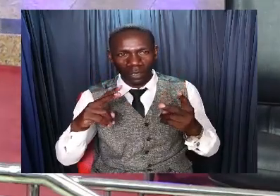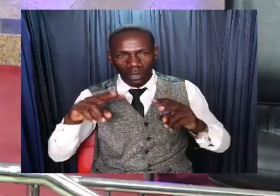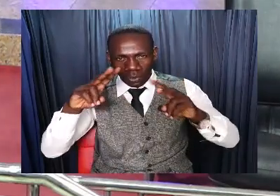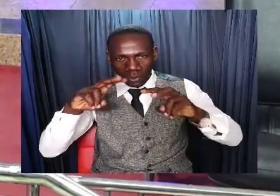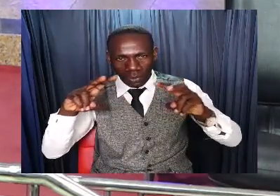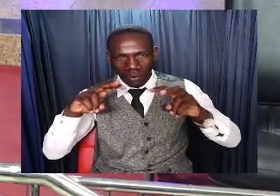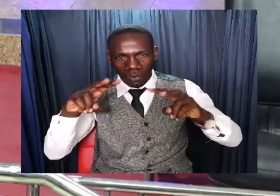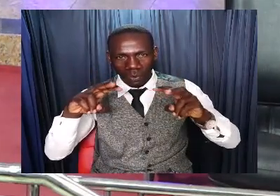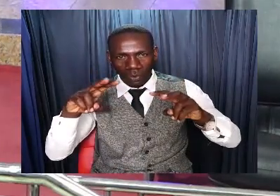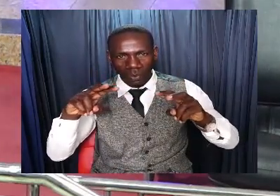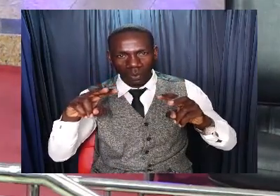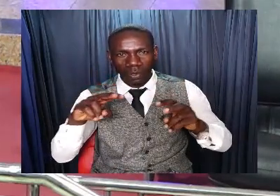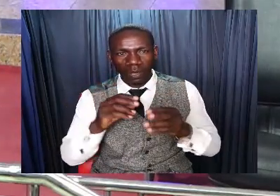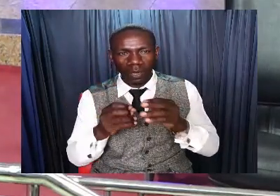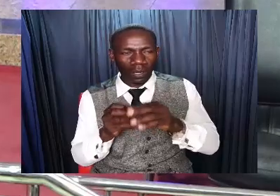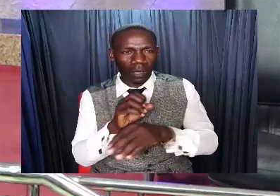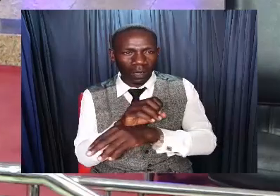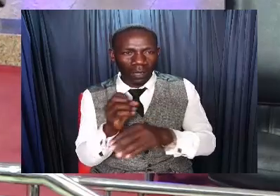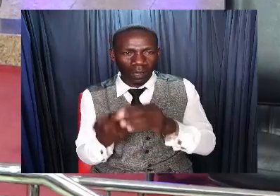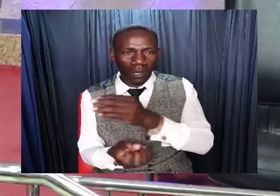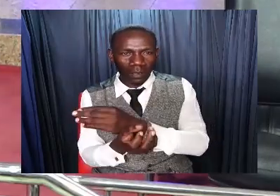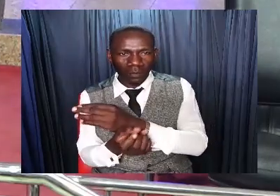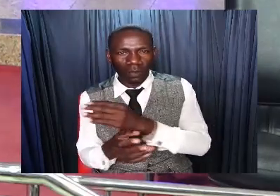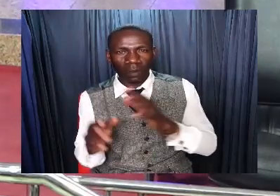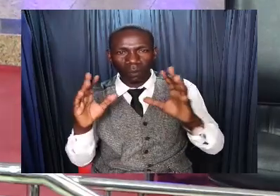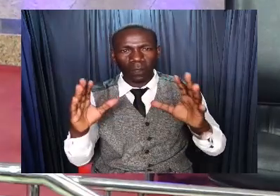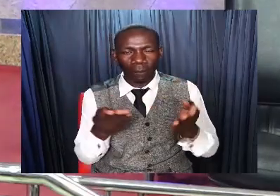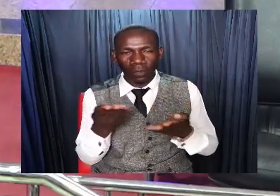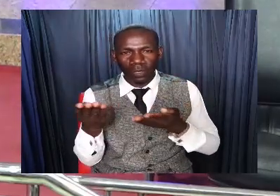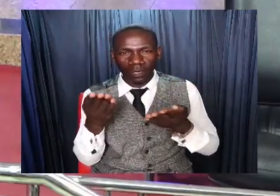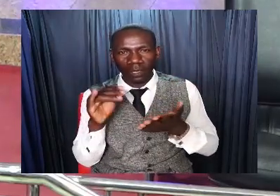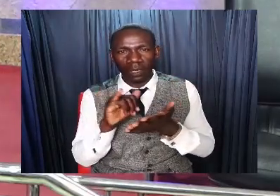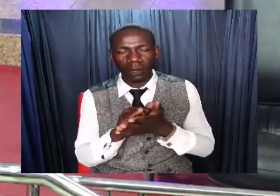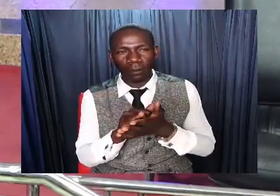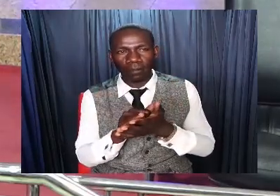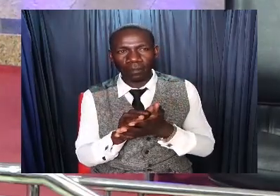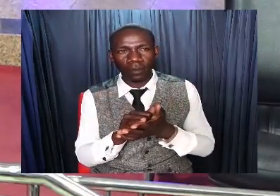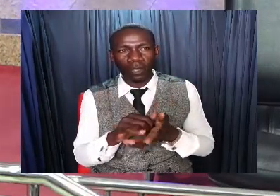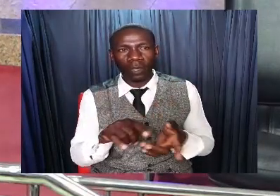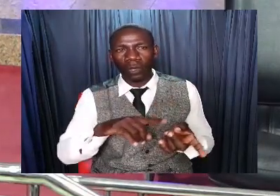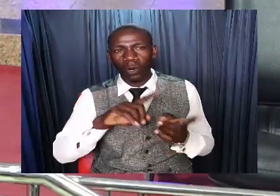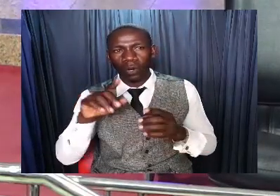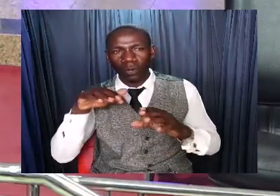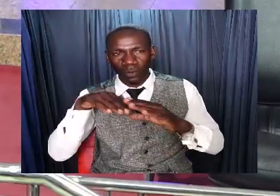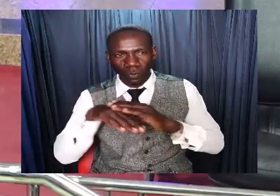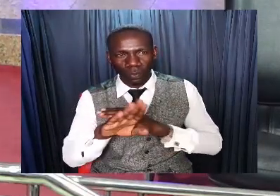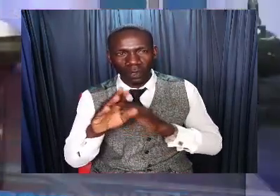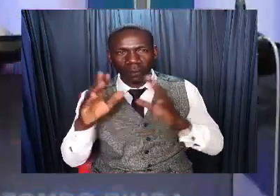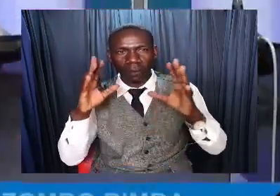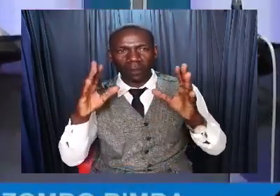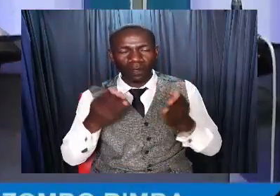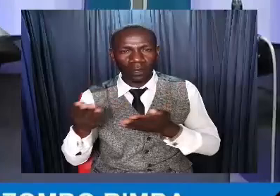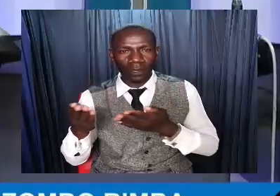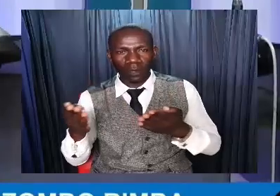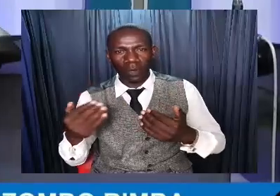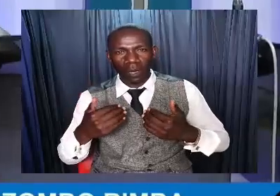ambao wameinuka kwa biashara. Seek the counseling from those with bigger businesses. Ili so that ukifika kwa ile biashara kubwa. When you get to a bigger